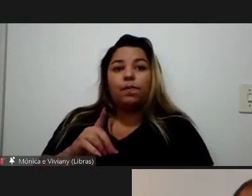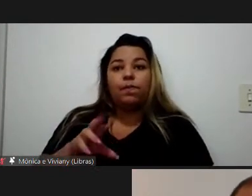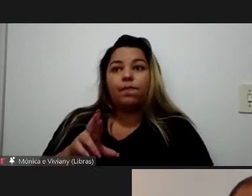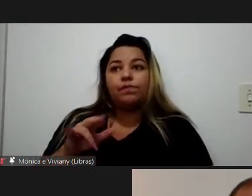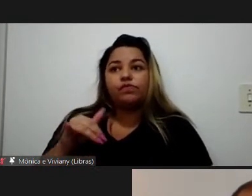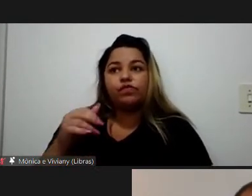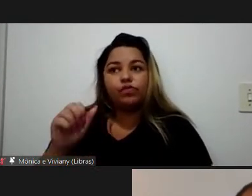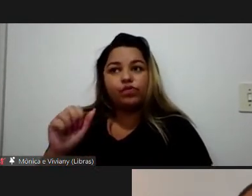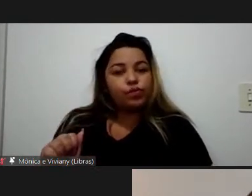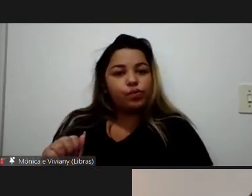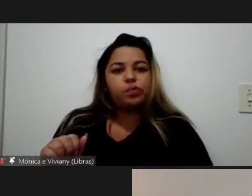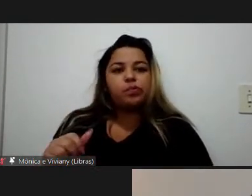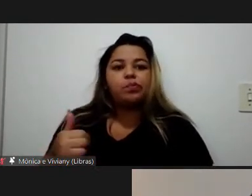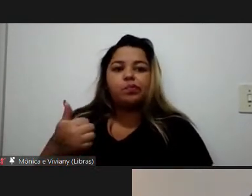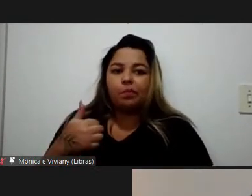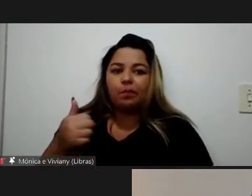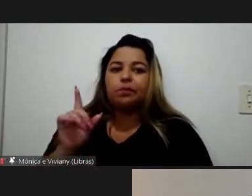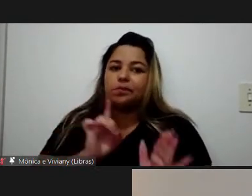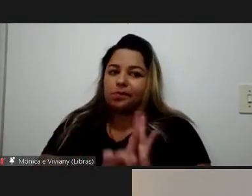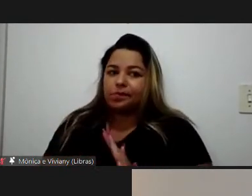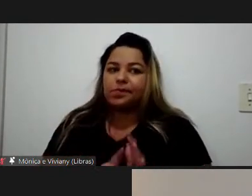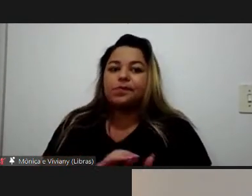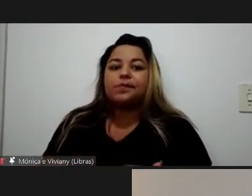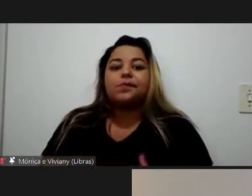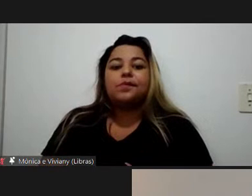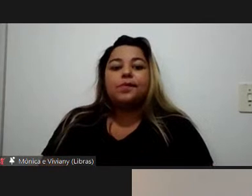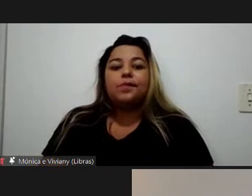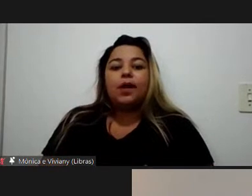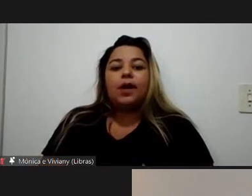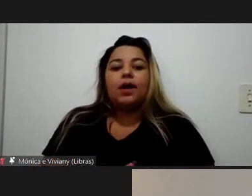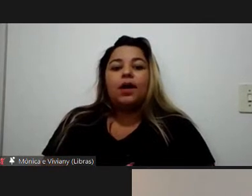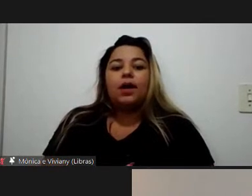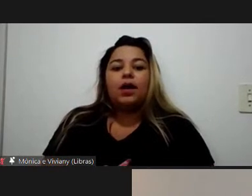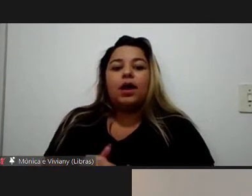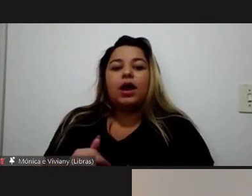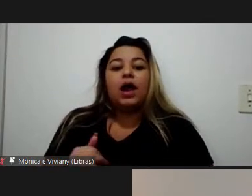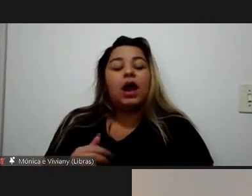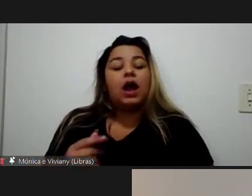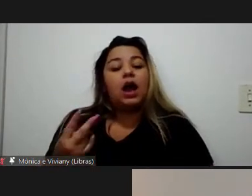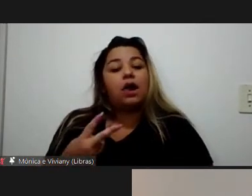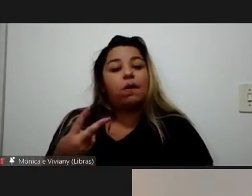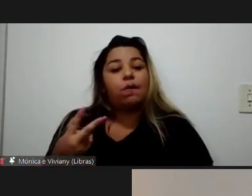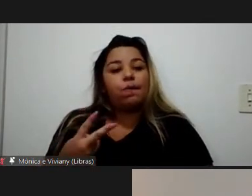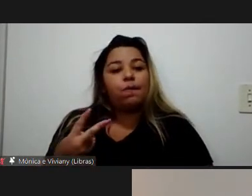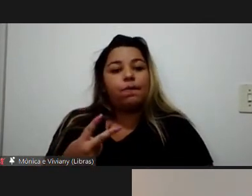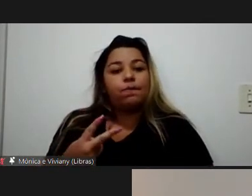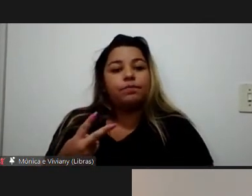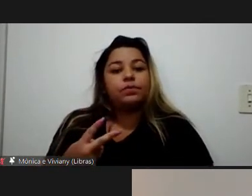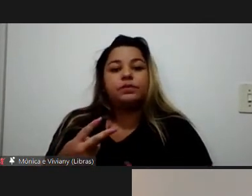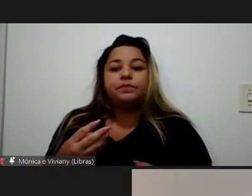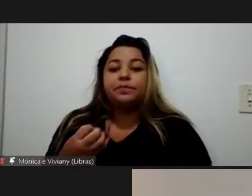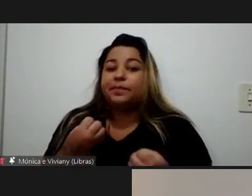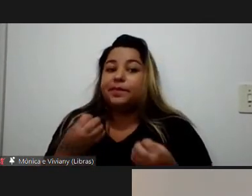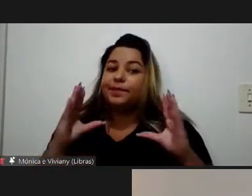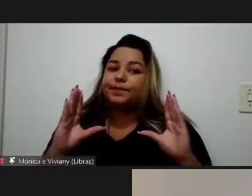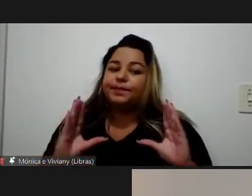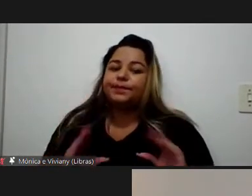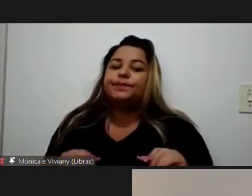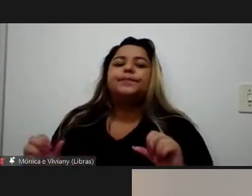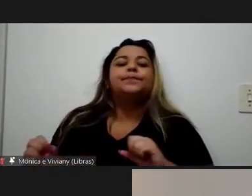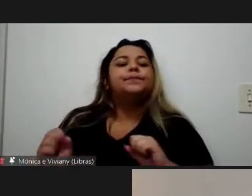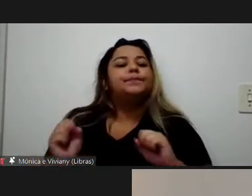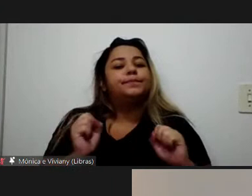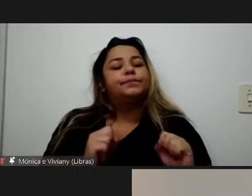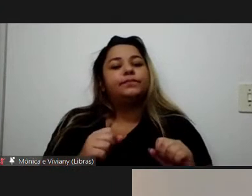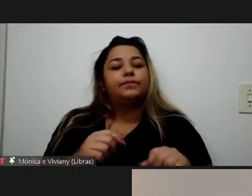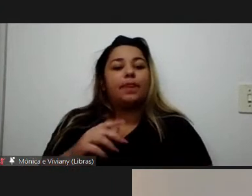broadcasting, leadership. This is for the first question. The second one, good afternoon.